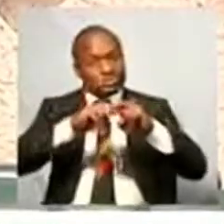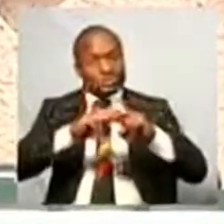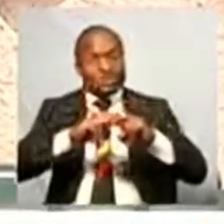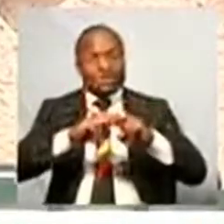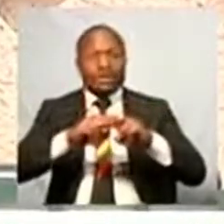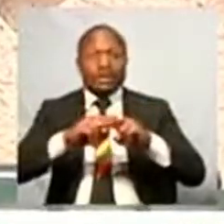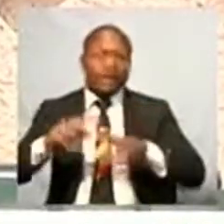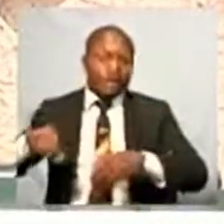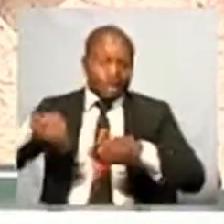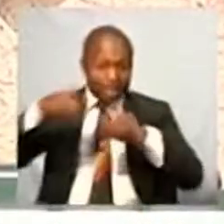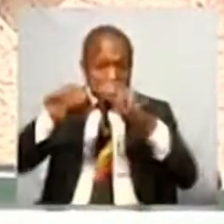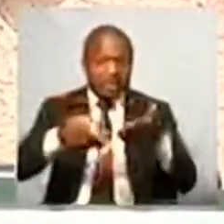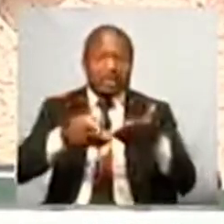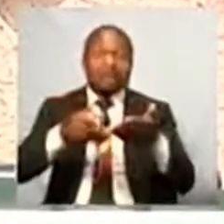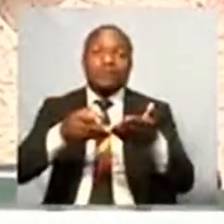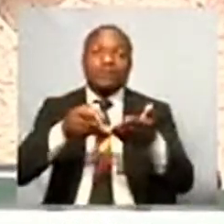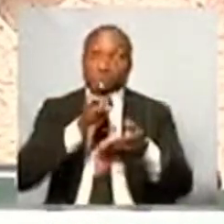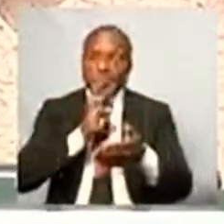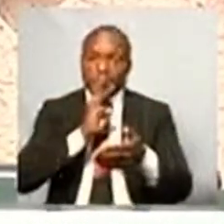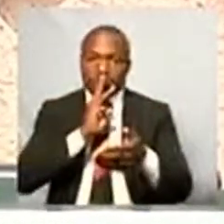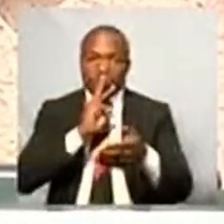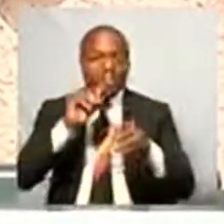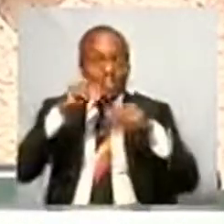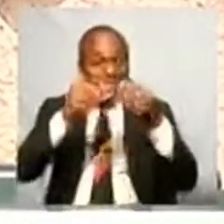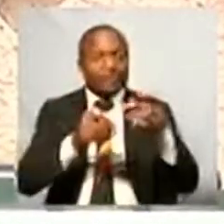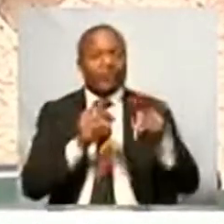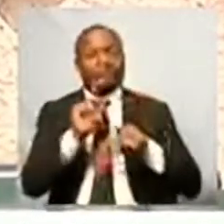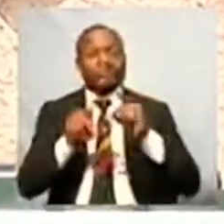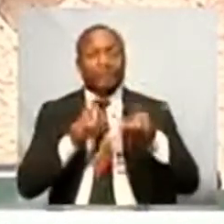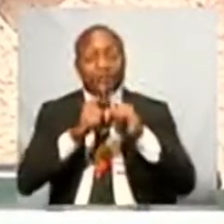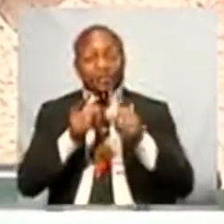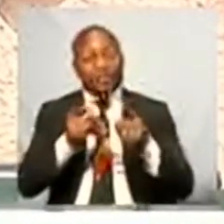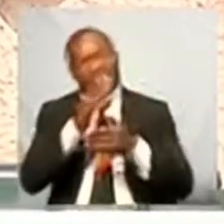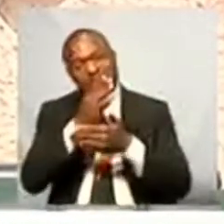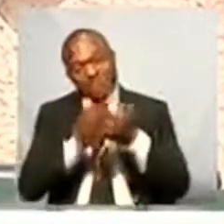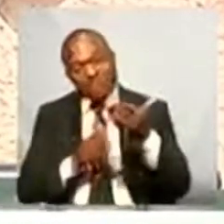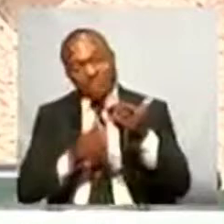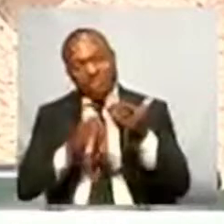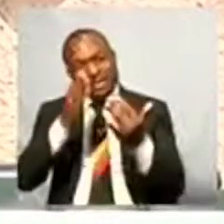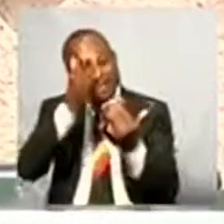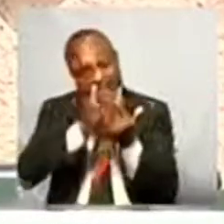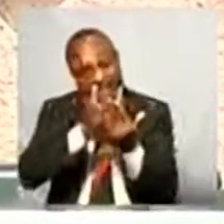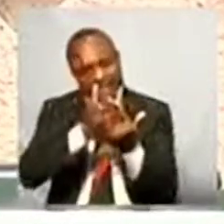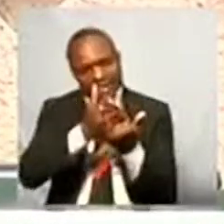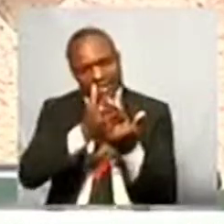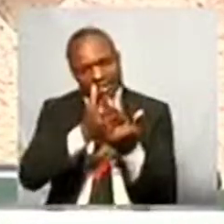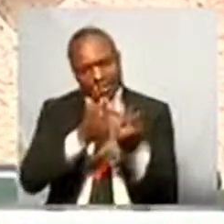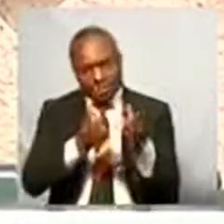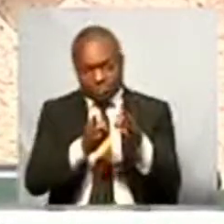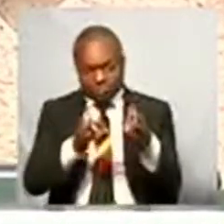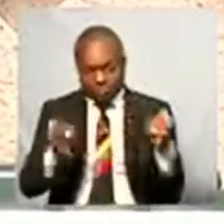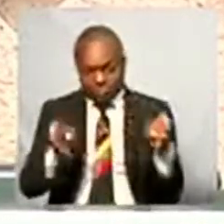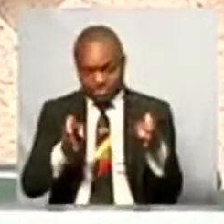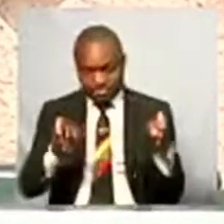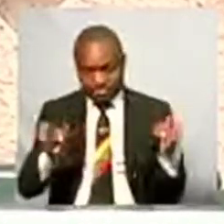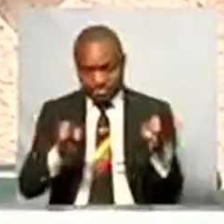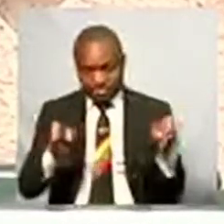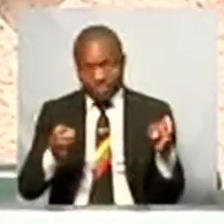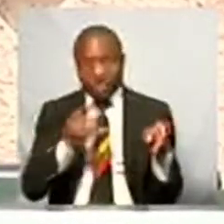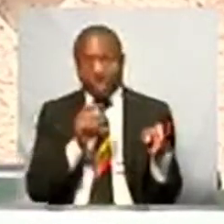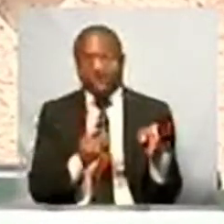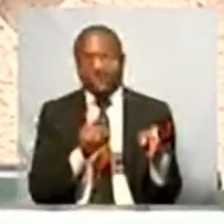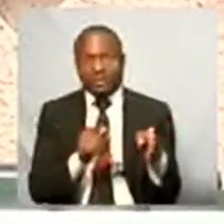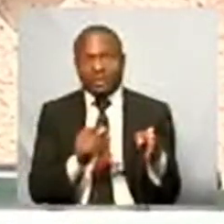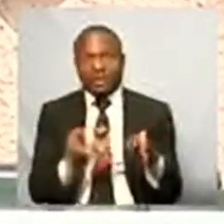water and delivering it to consumers. But somewhere in between the consumer, in between the abstraction point and